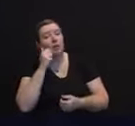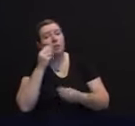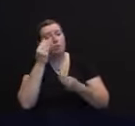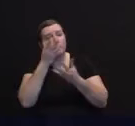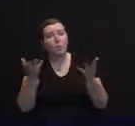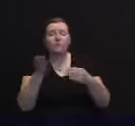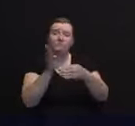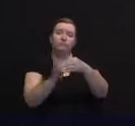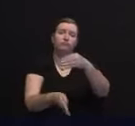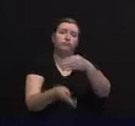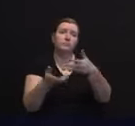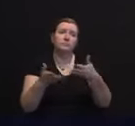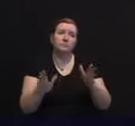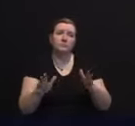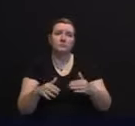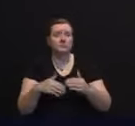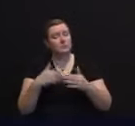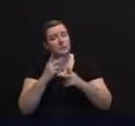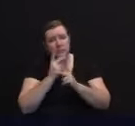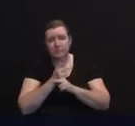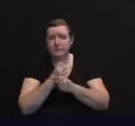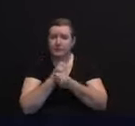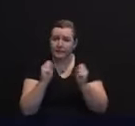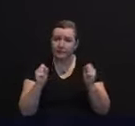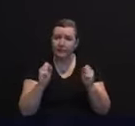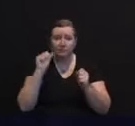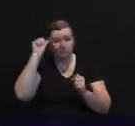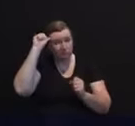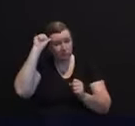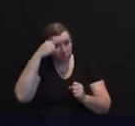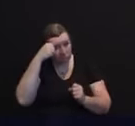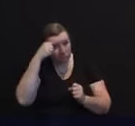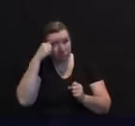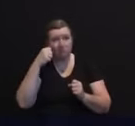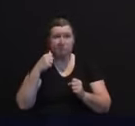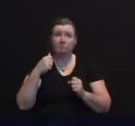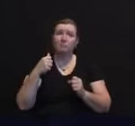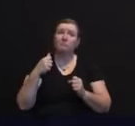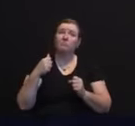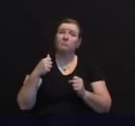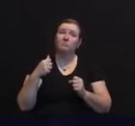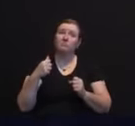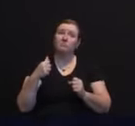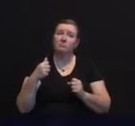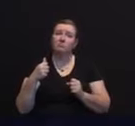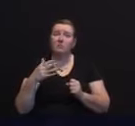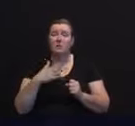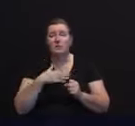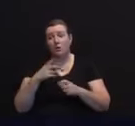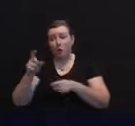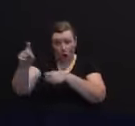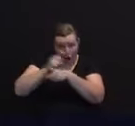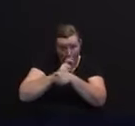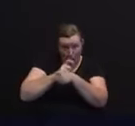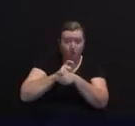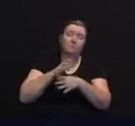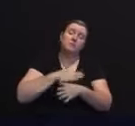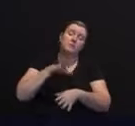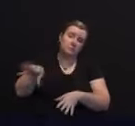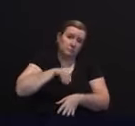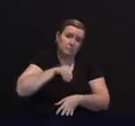and remember, for each of us and for us all, please take the call and download the COVID Alert NJ